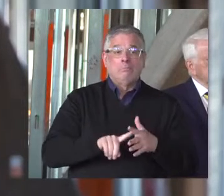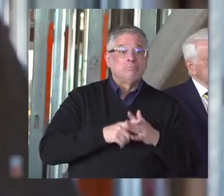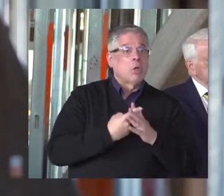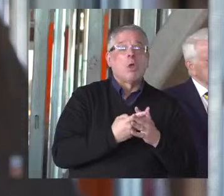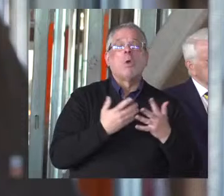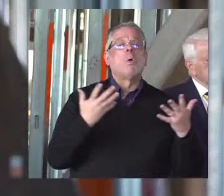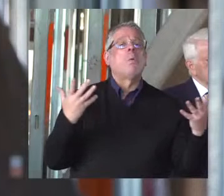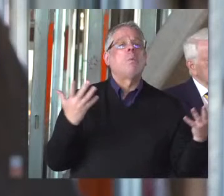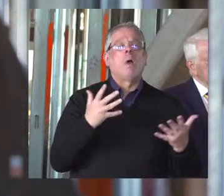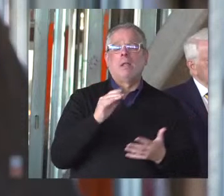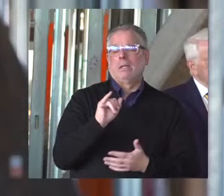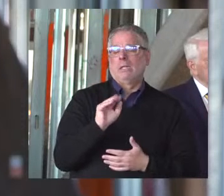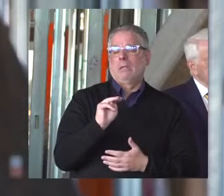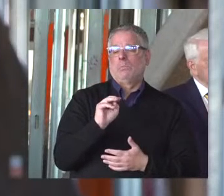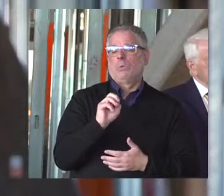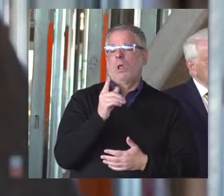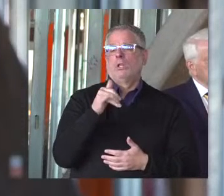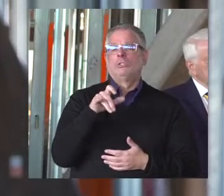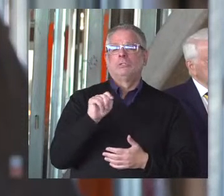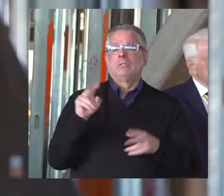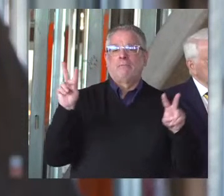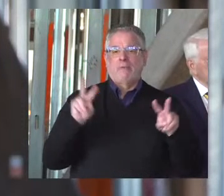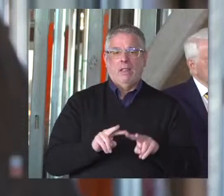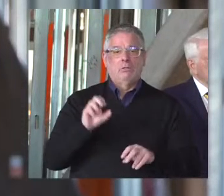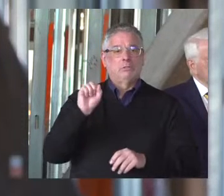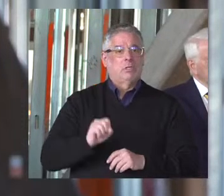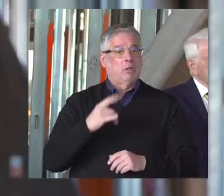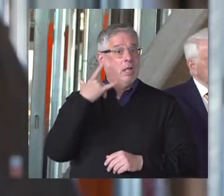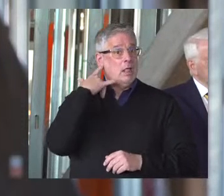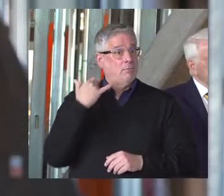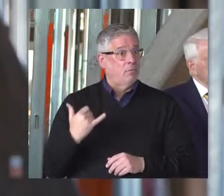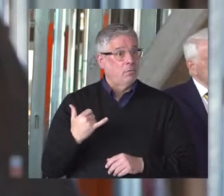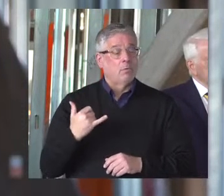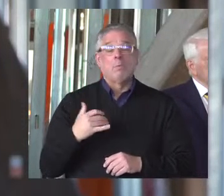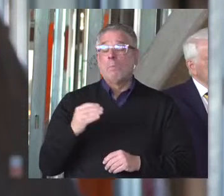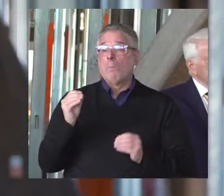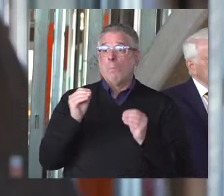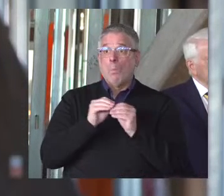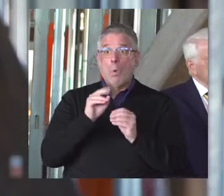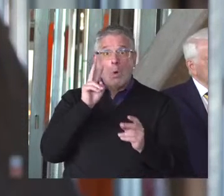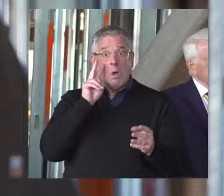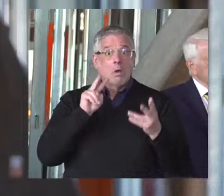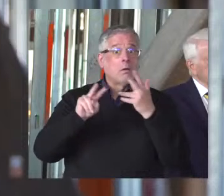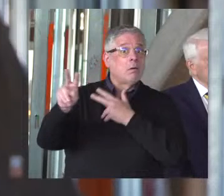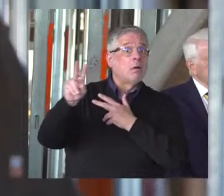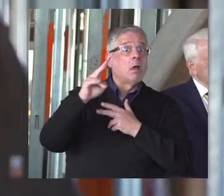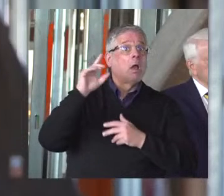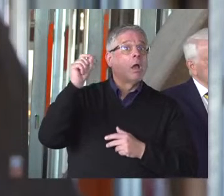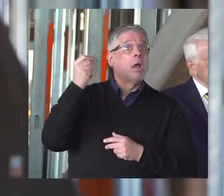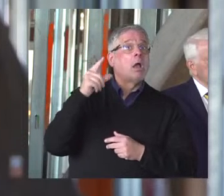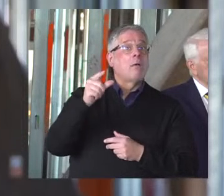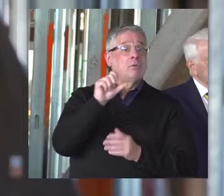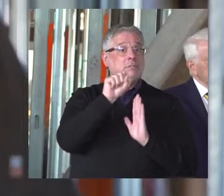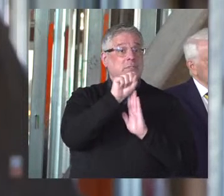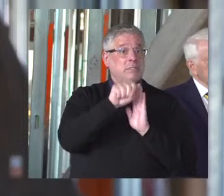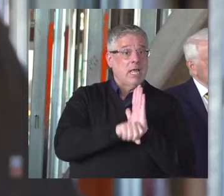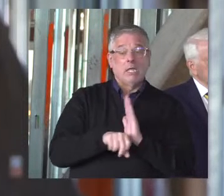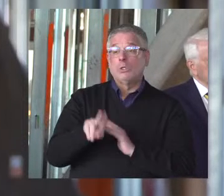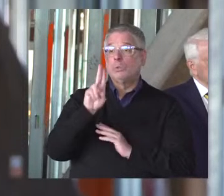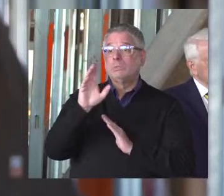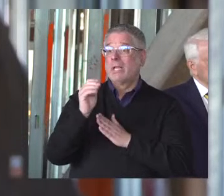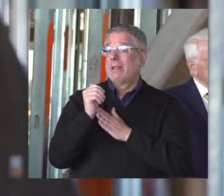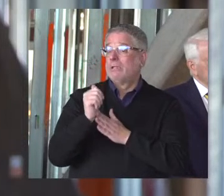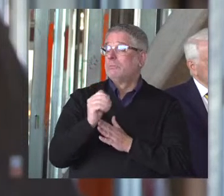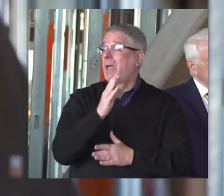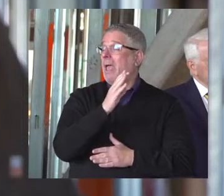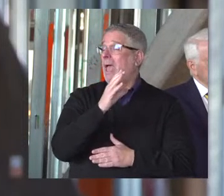for an immunology valley here in Southern California. The farsightedness of the governor and state legislature, UC leadership,